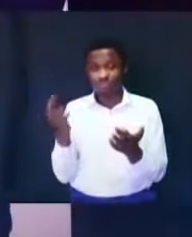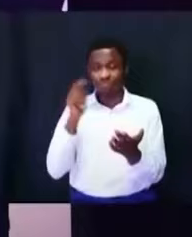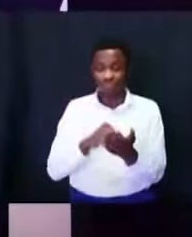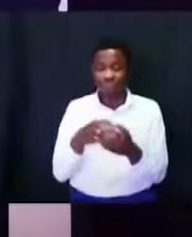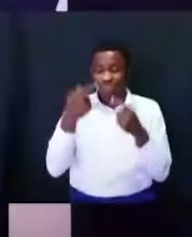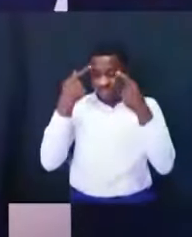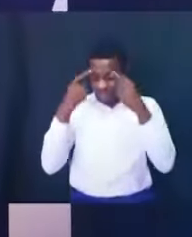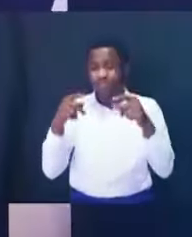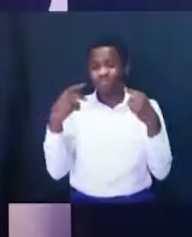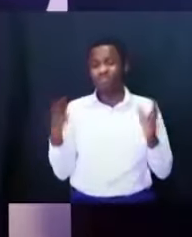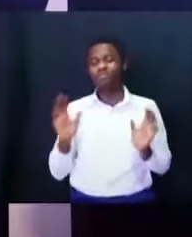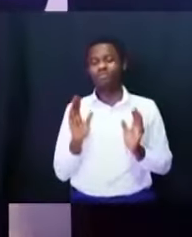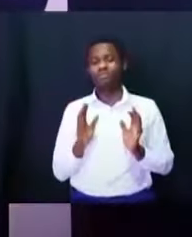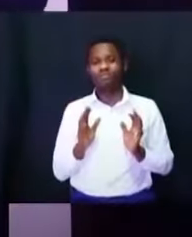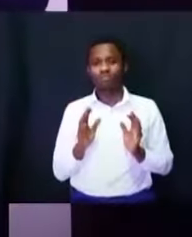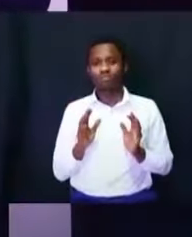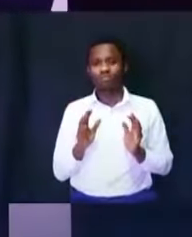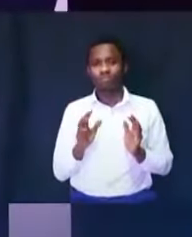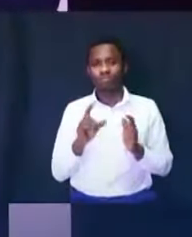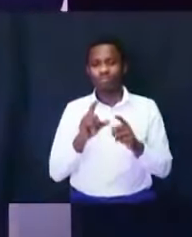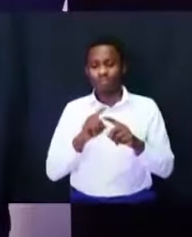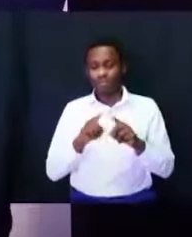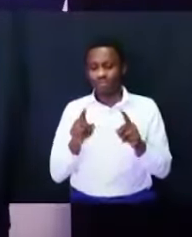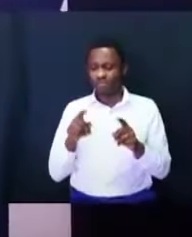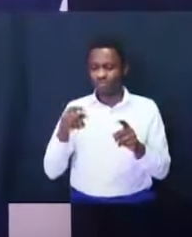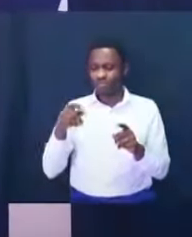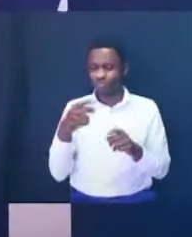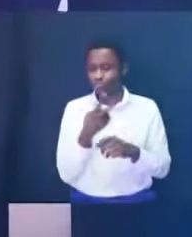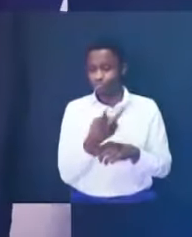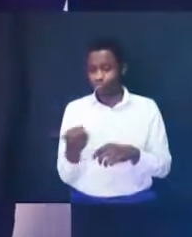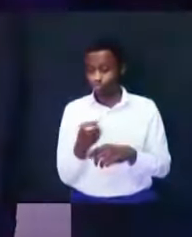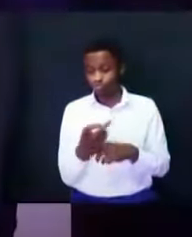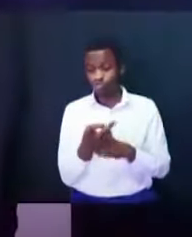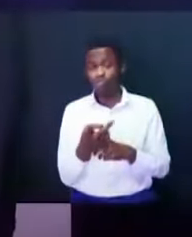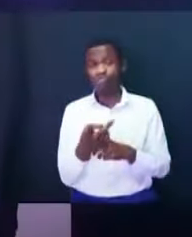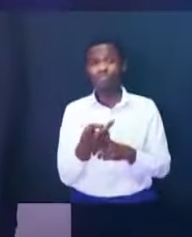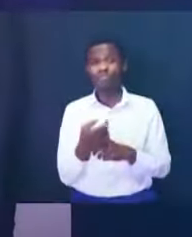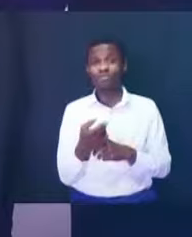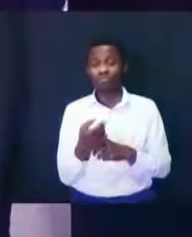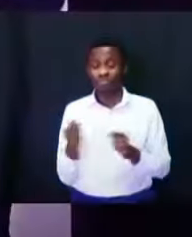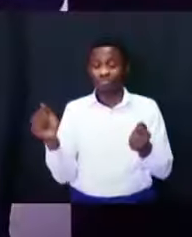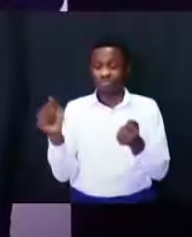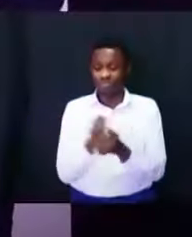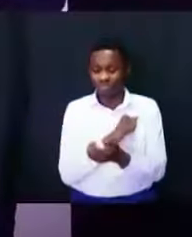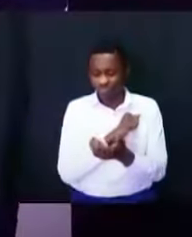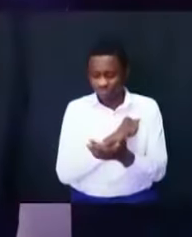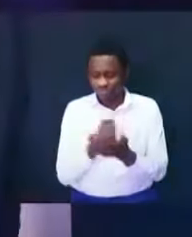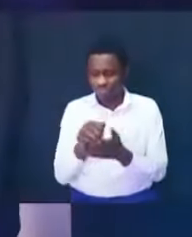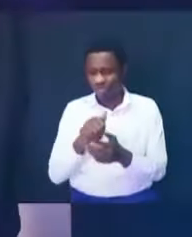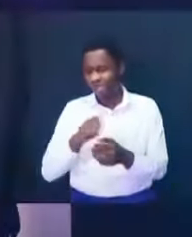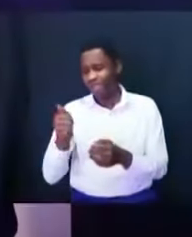taken place and they him and phus destroyed the faith